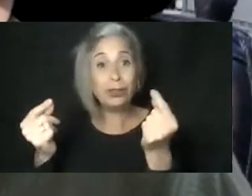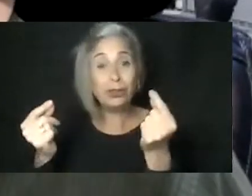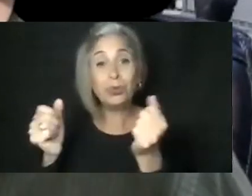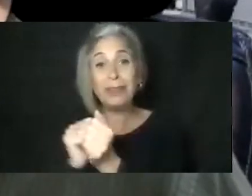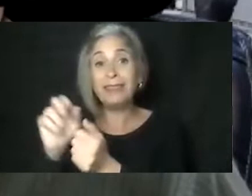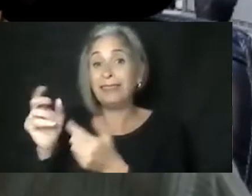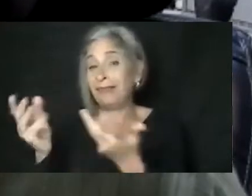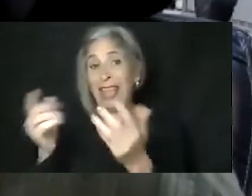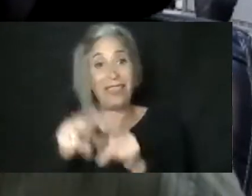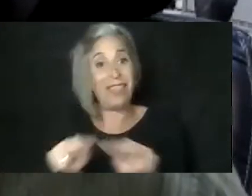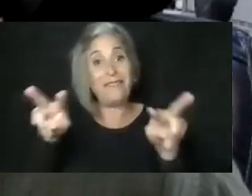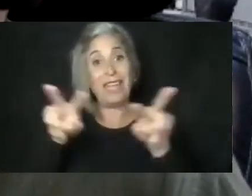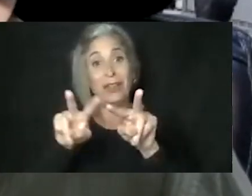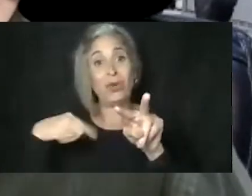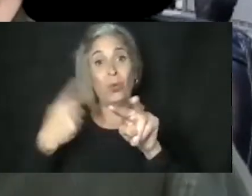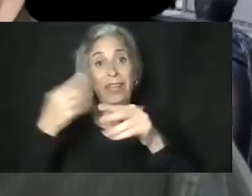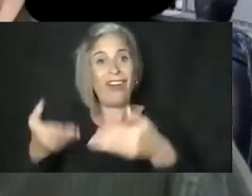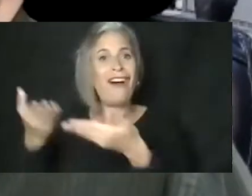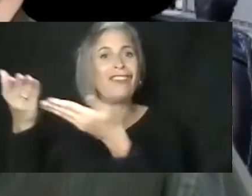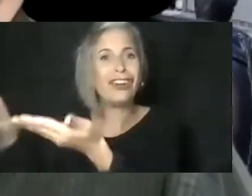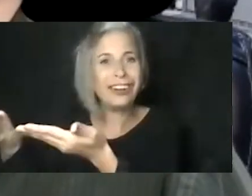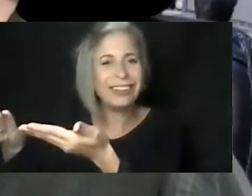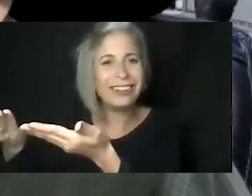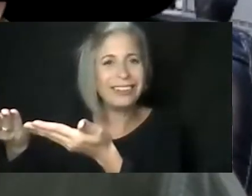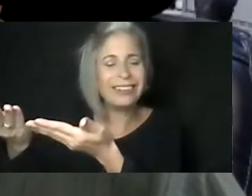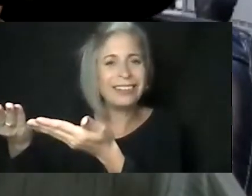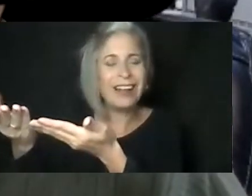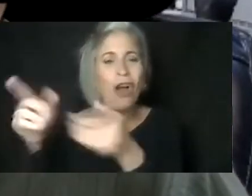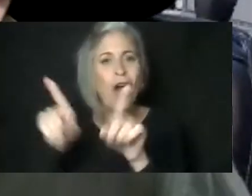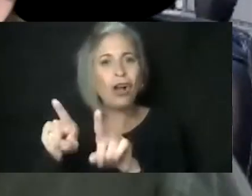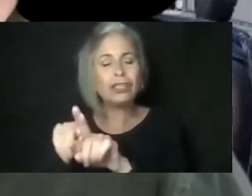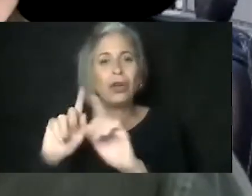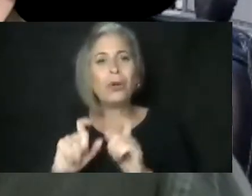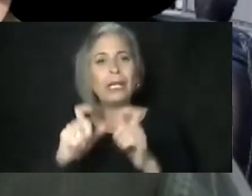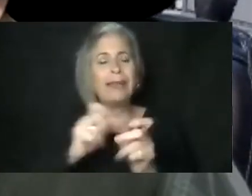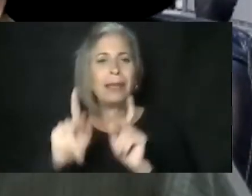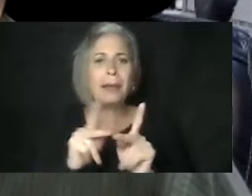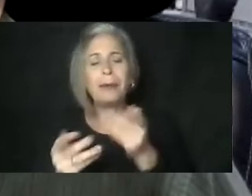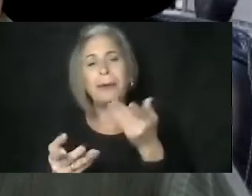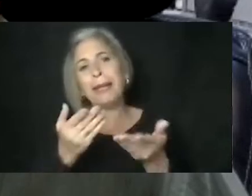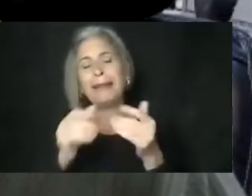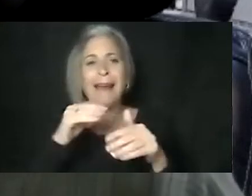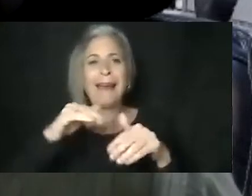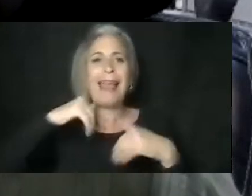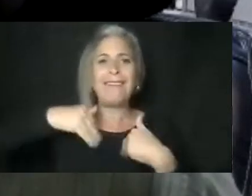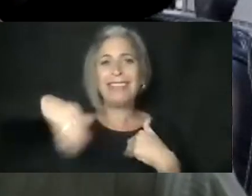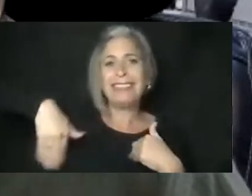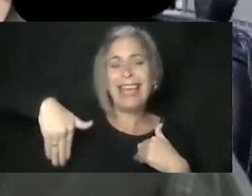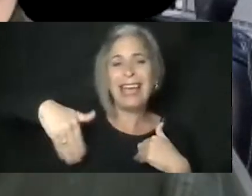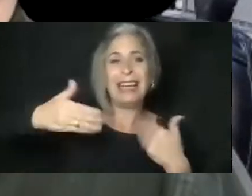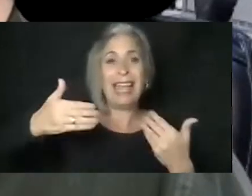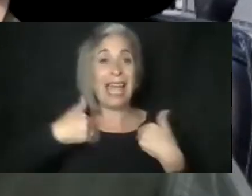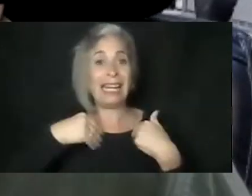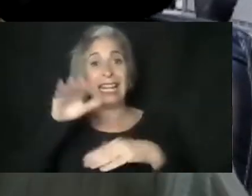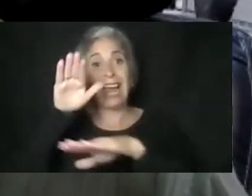doing, and for the value that we offer, and as well as giving some folks who may not yet have had an on-ramp